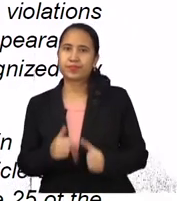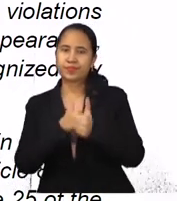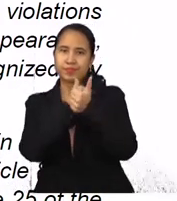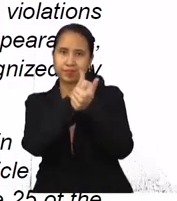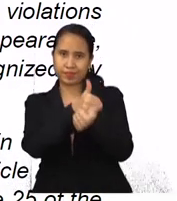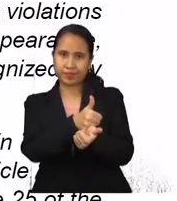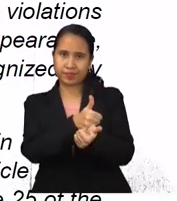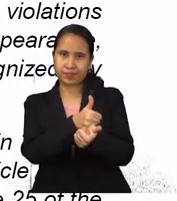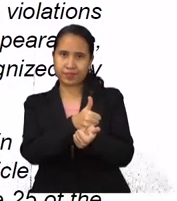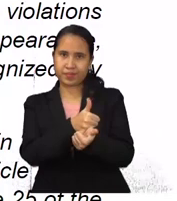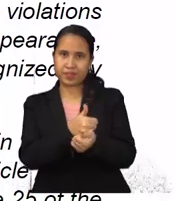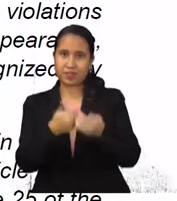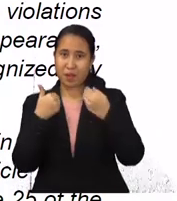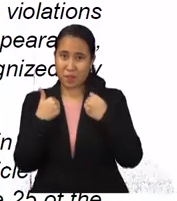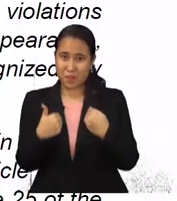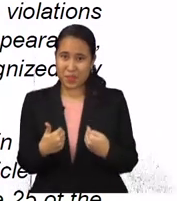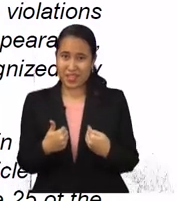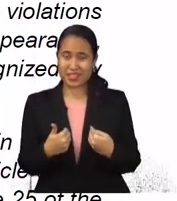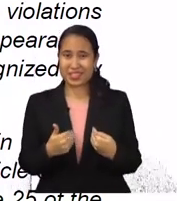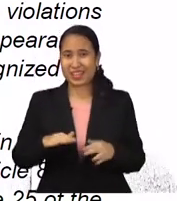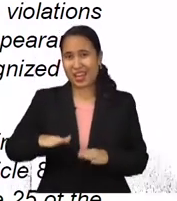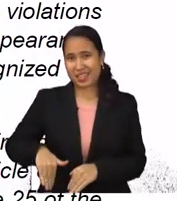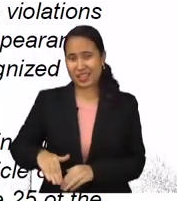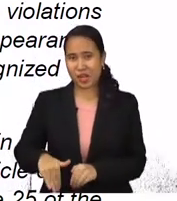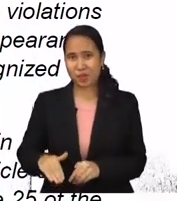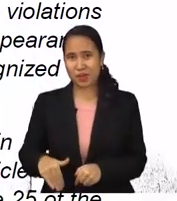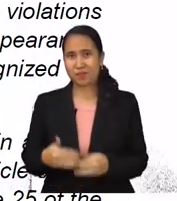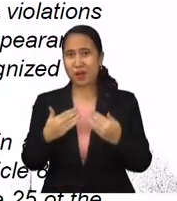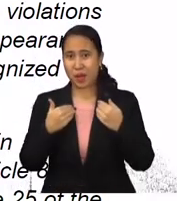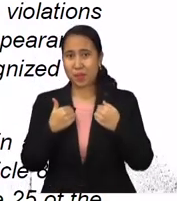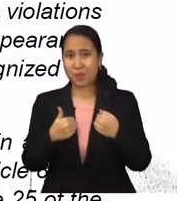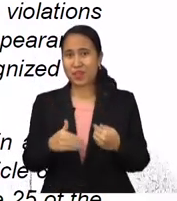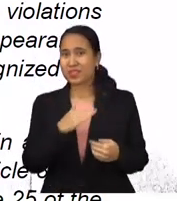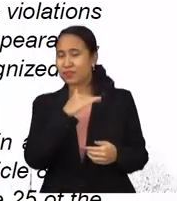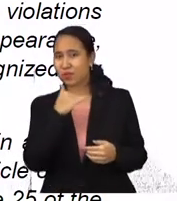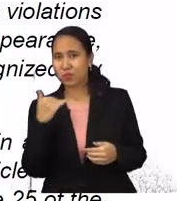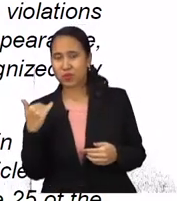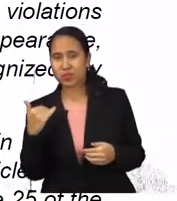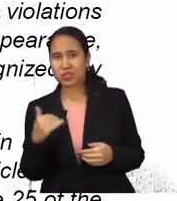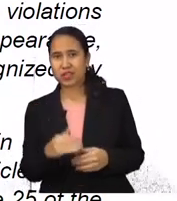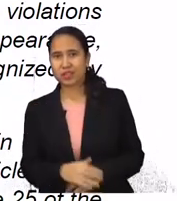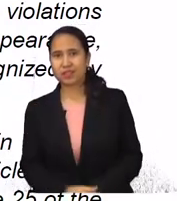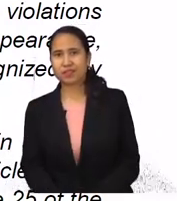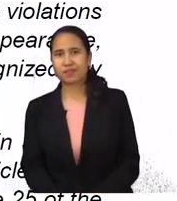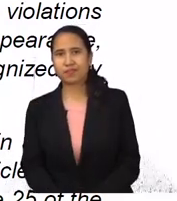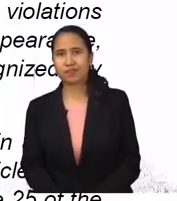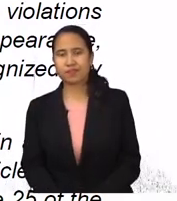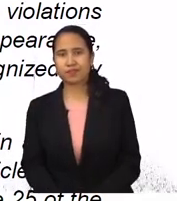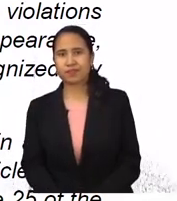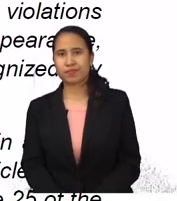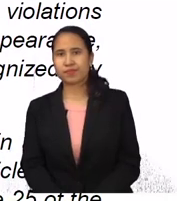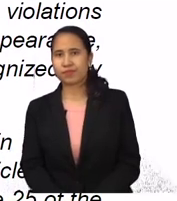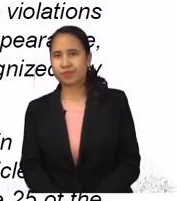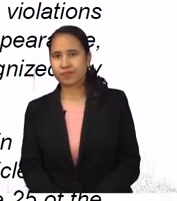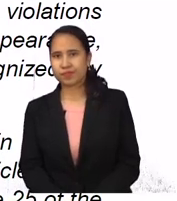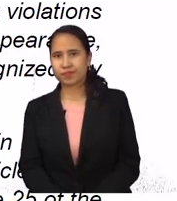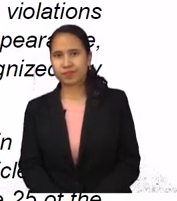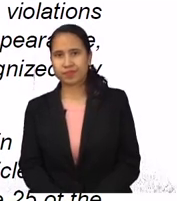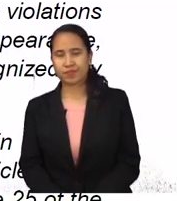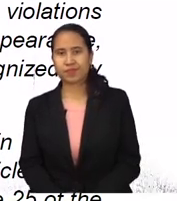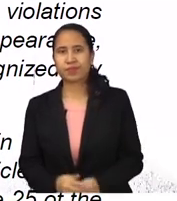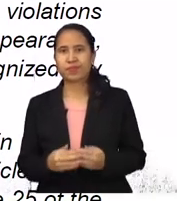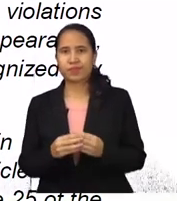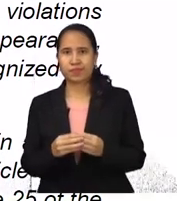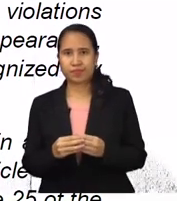defenselessness of victims and perpetuate impunity. Therefore, they are manifestly incompatible with the aims